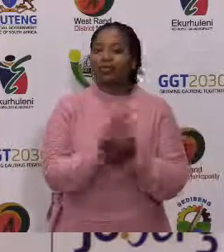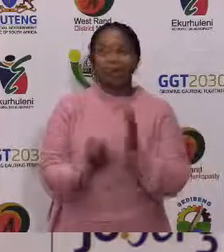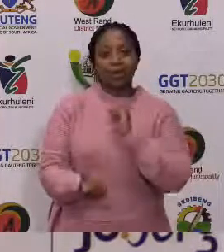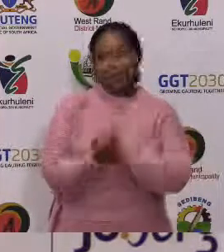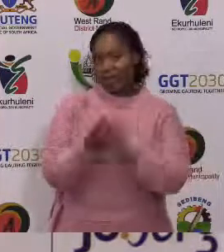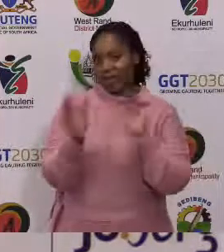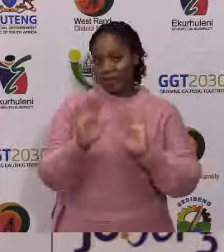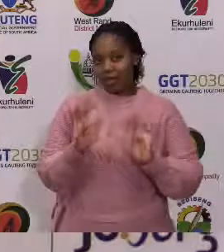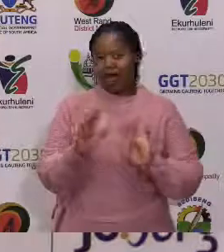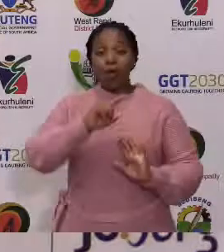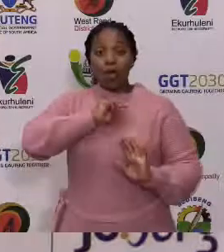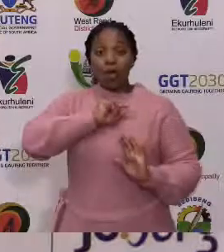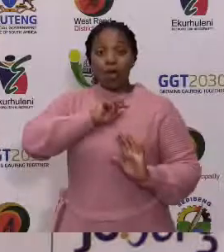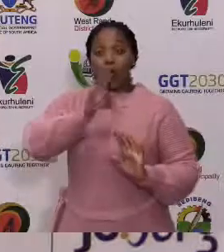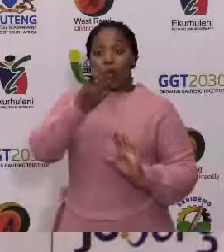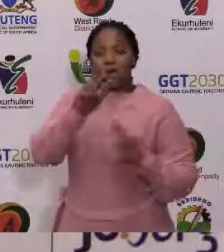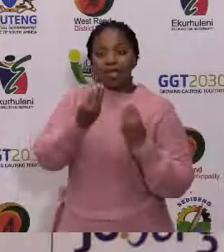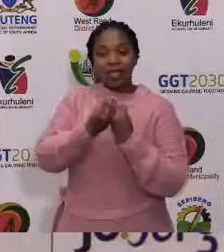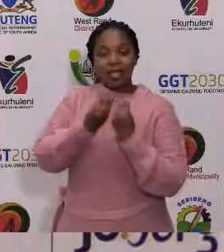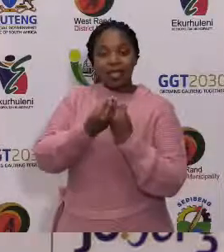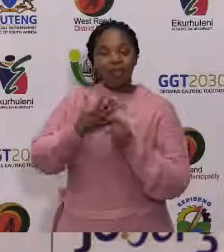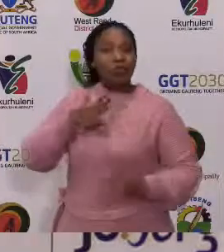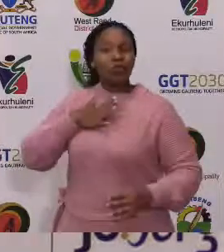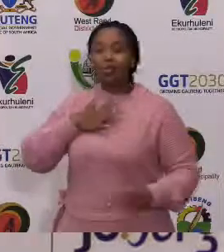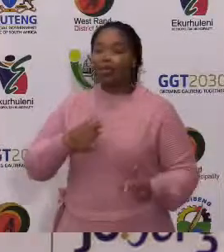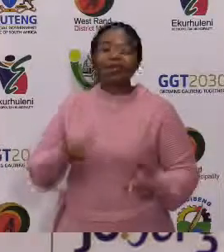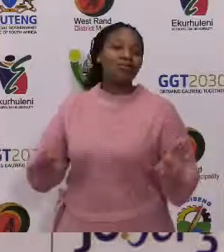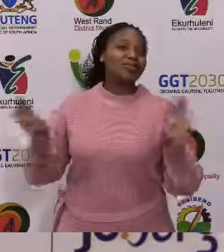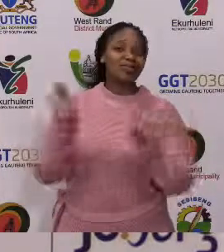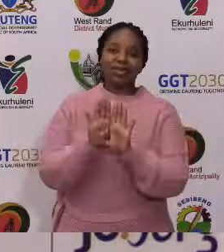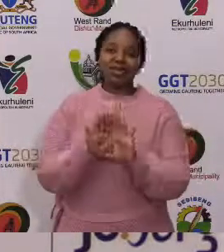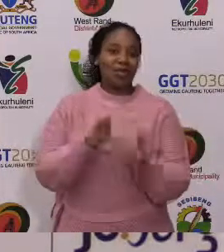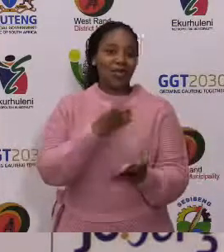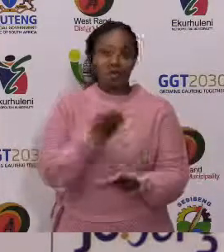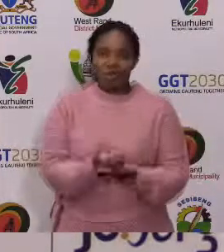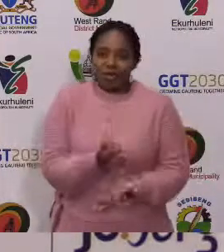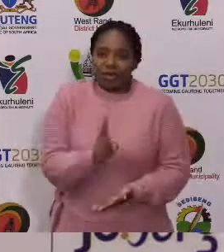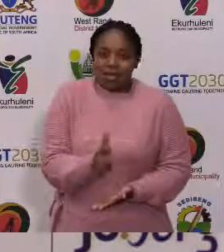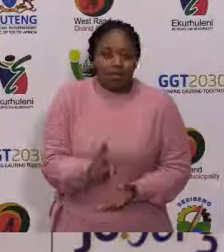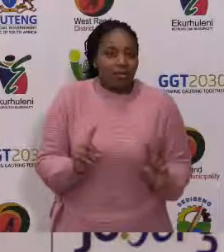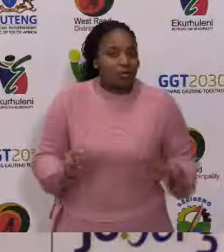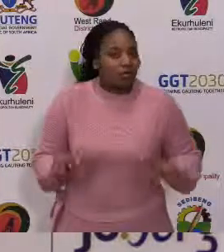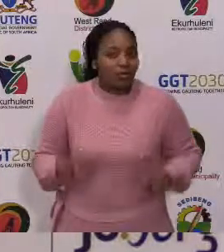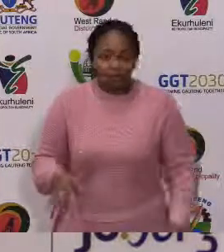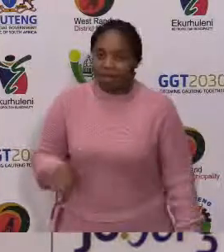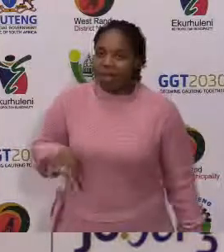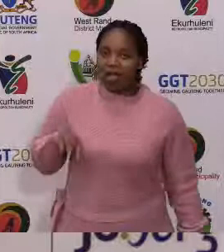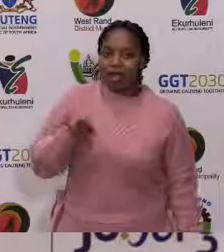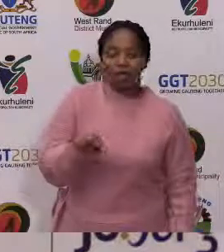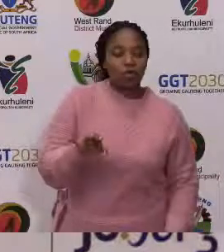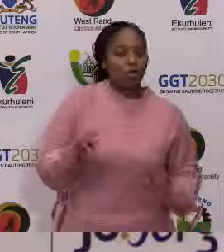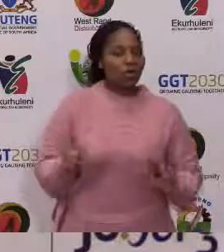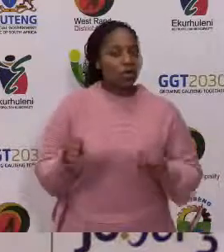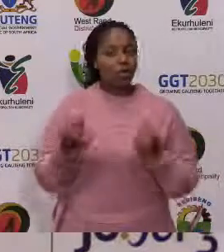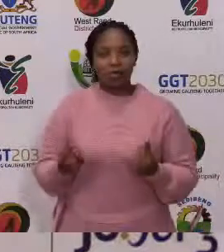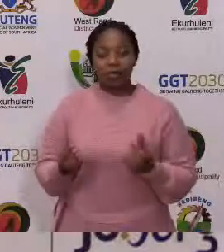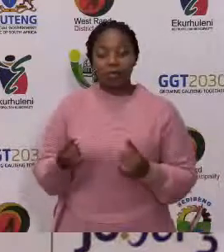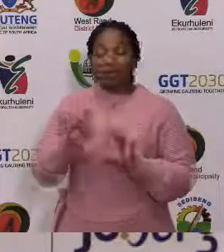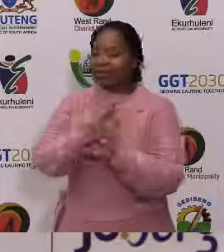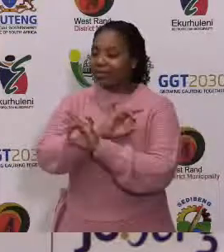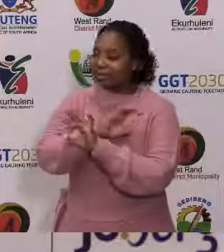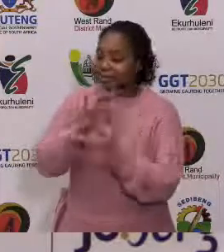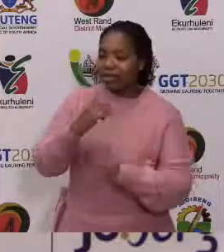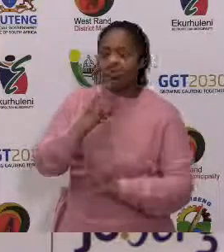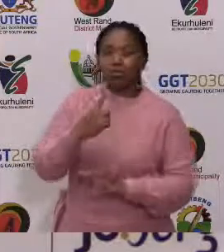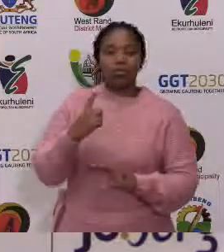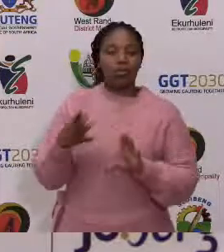the shut down the economy. We cannot afford. I think it is clear that we cannot afford to